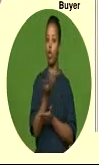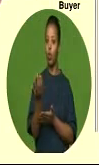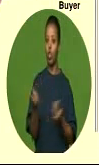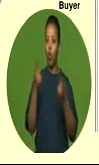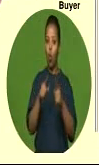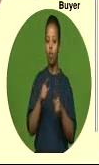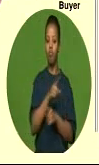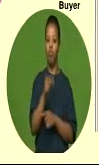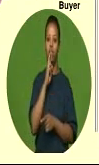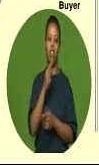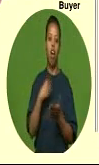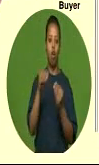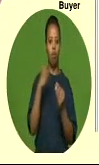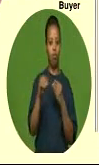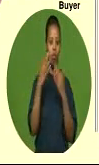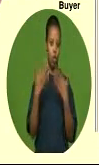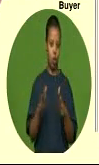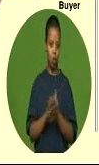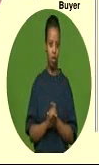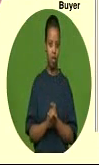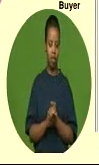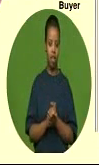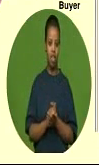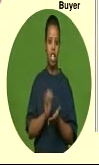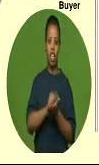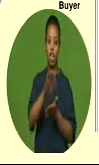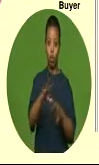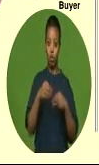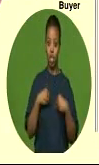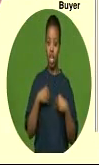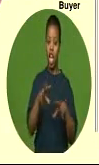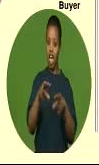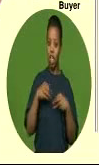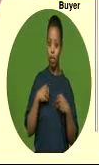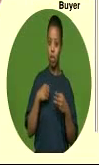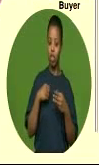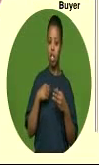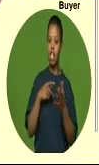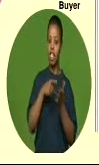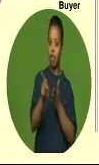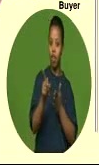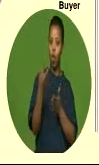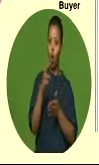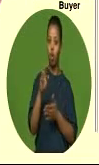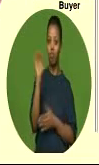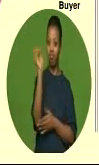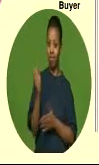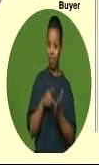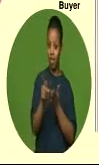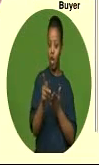are sold. The consignee receives a fee or commission for making the sale.